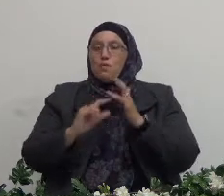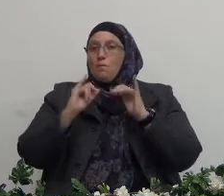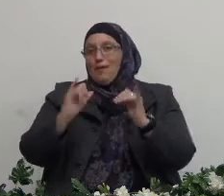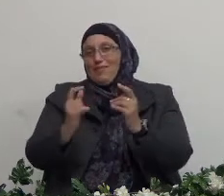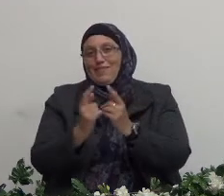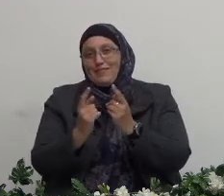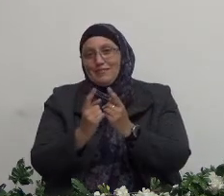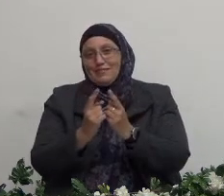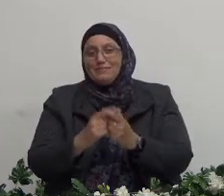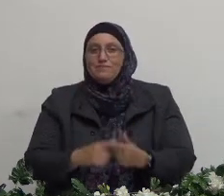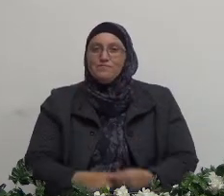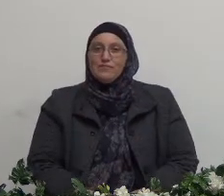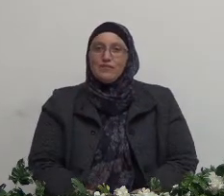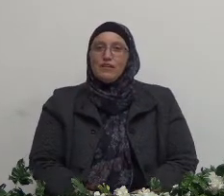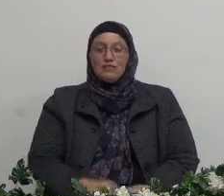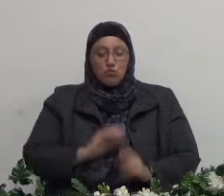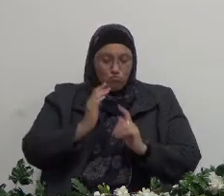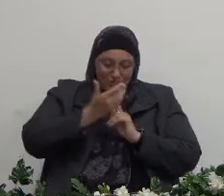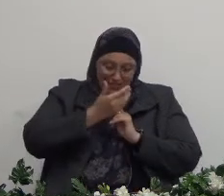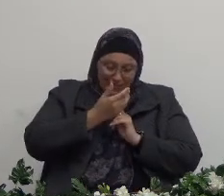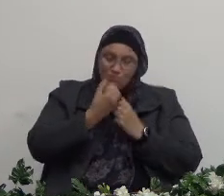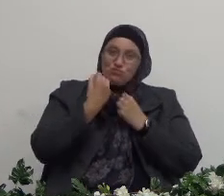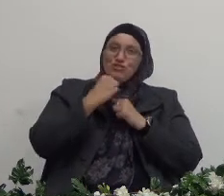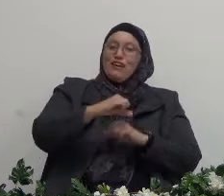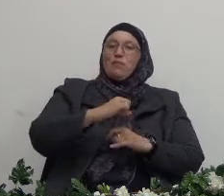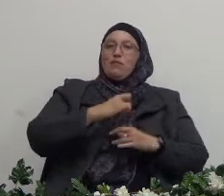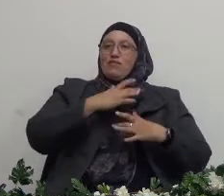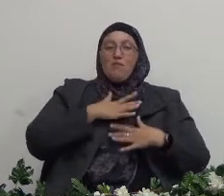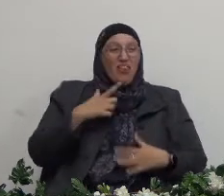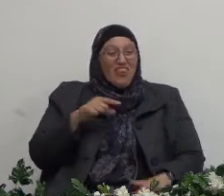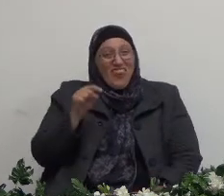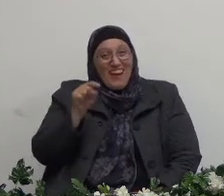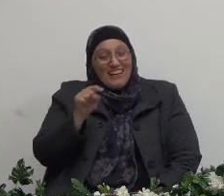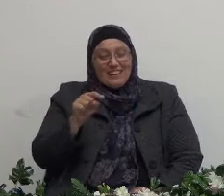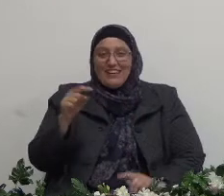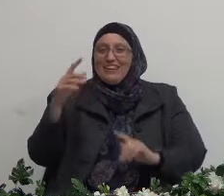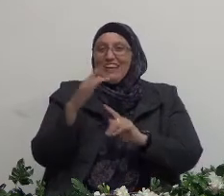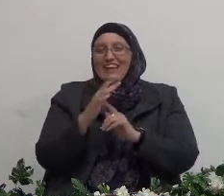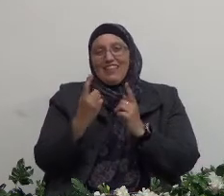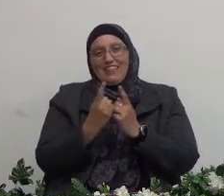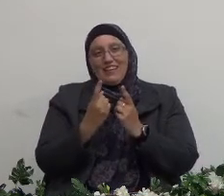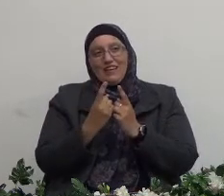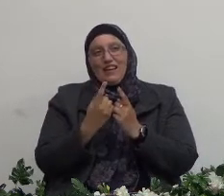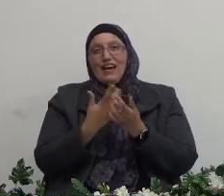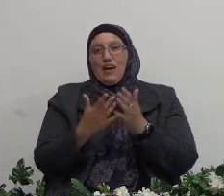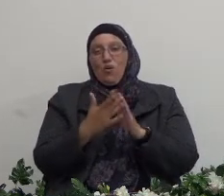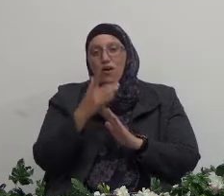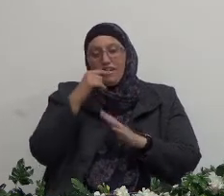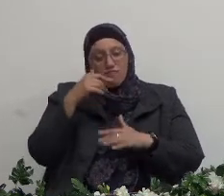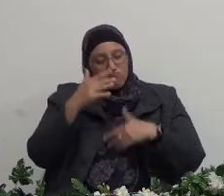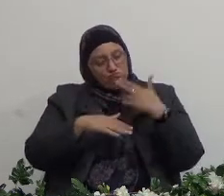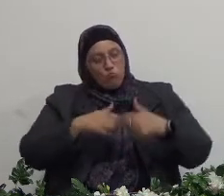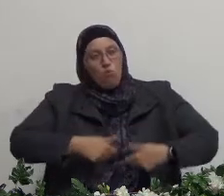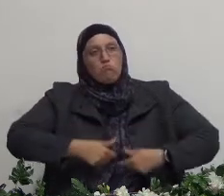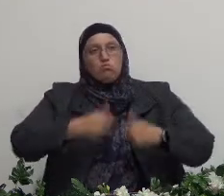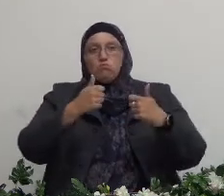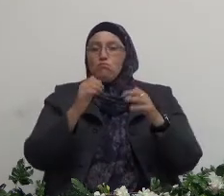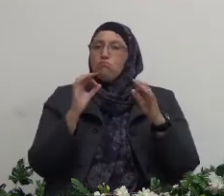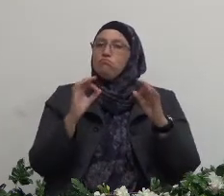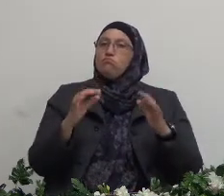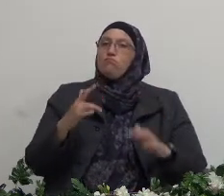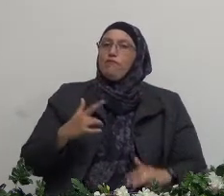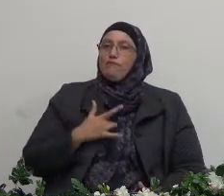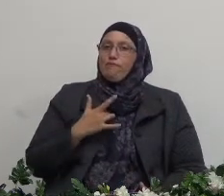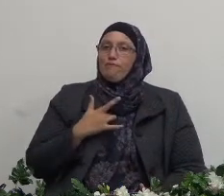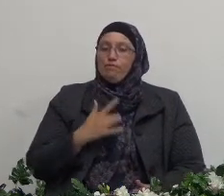protect myself. Because this is the key for me to move on in my life. The benefits of this month